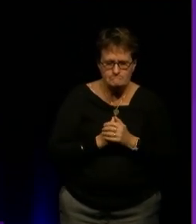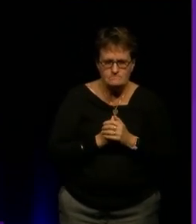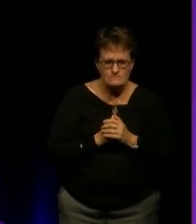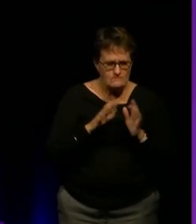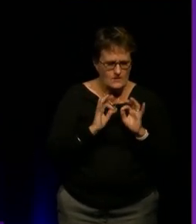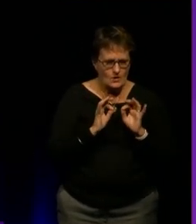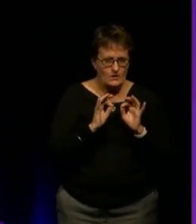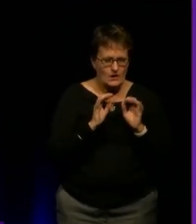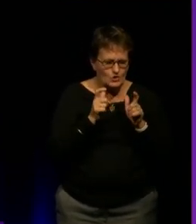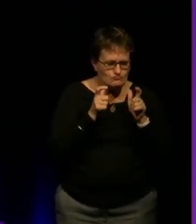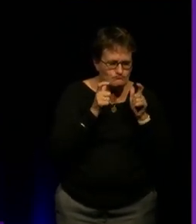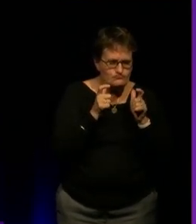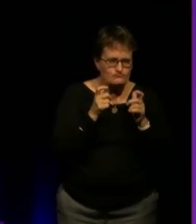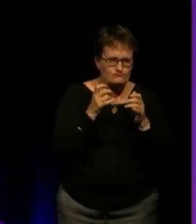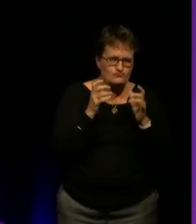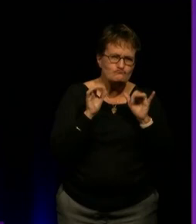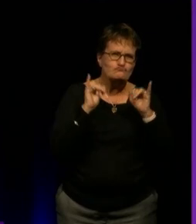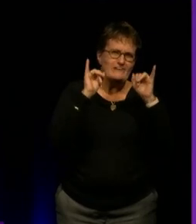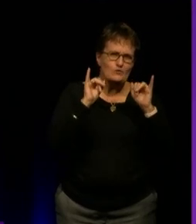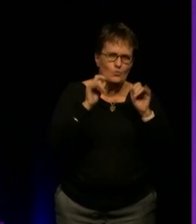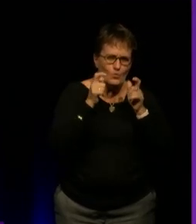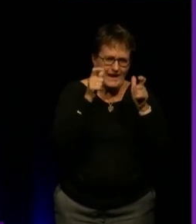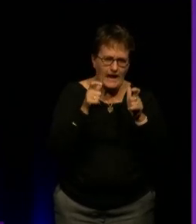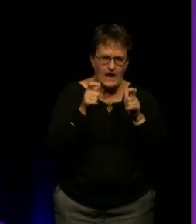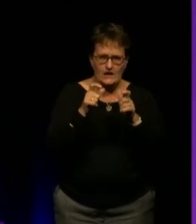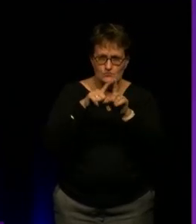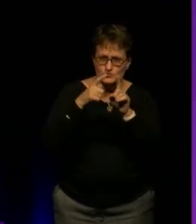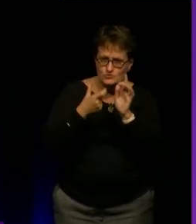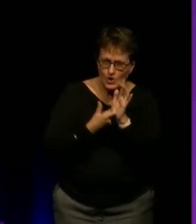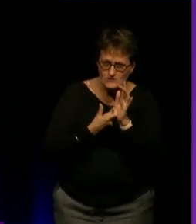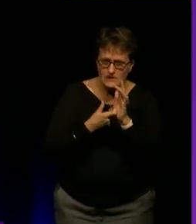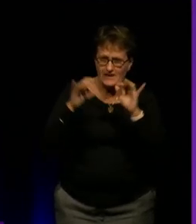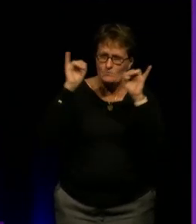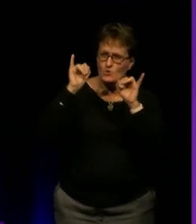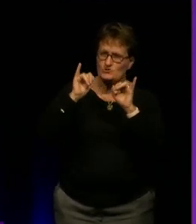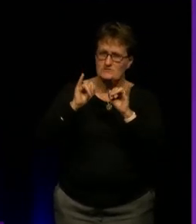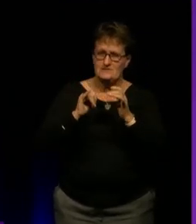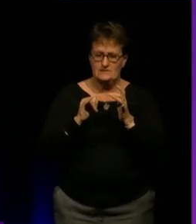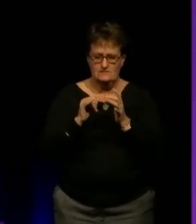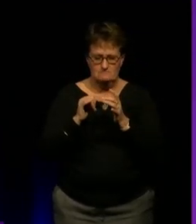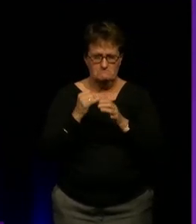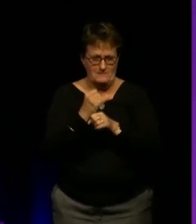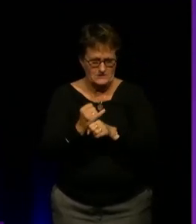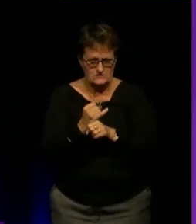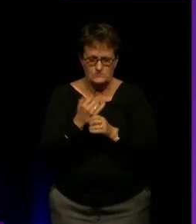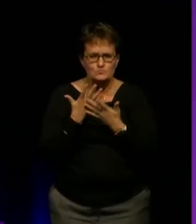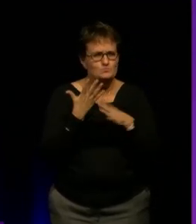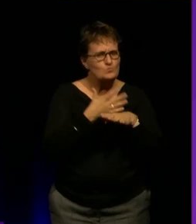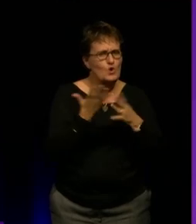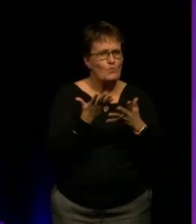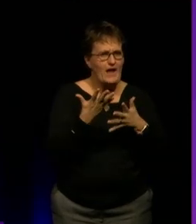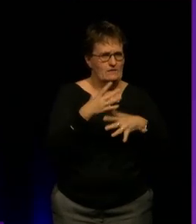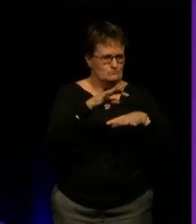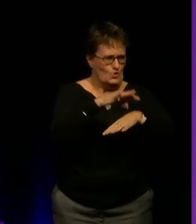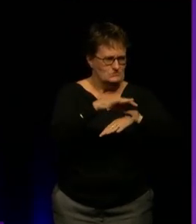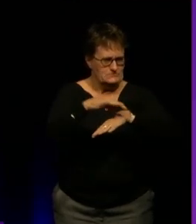critical care clinician with postgraduate training in emergency and intensive care medicine, working in major metropolitan hospitals